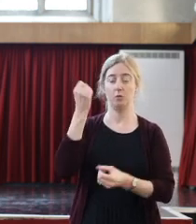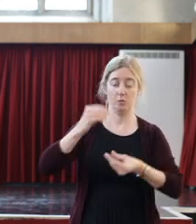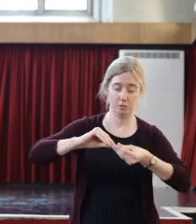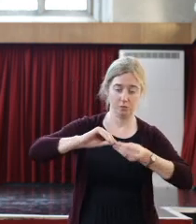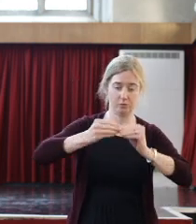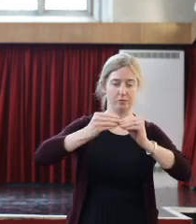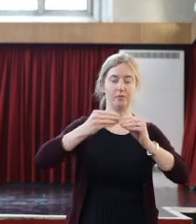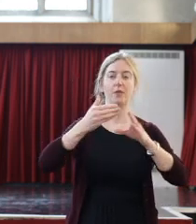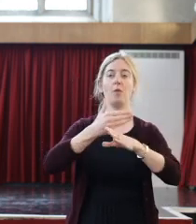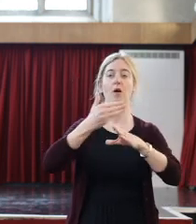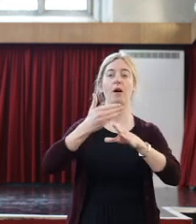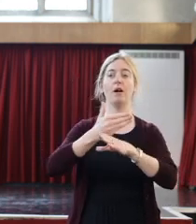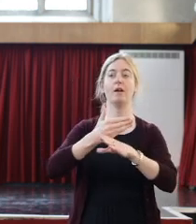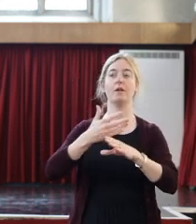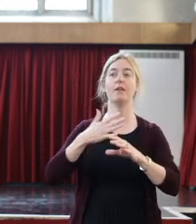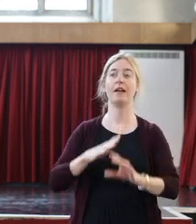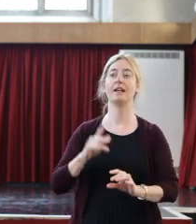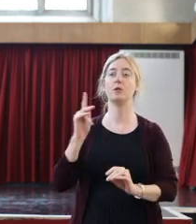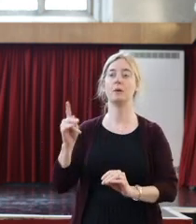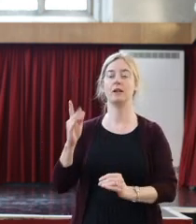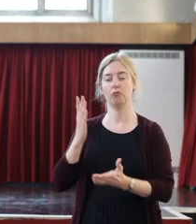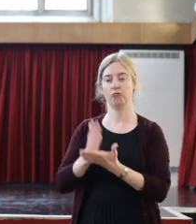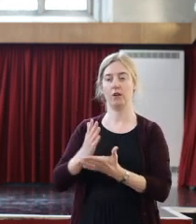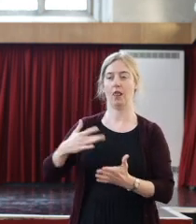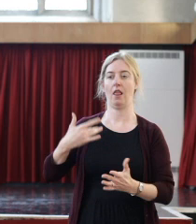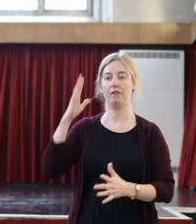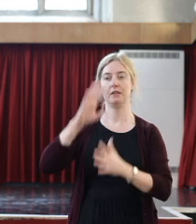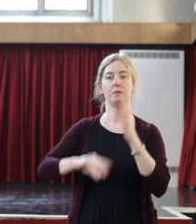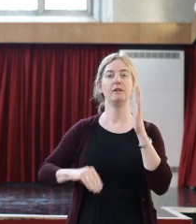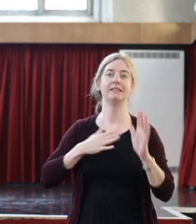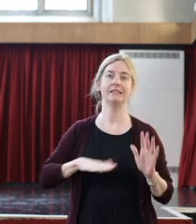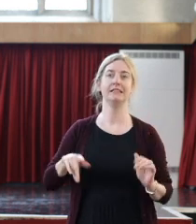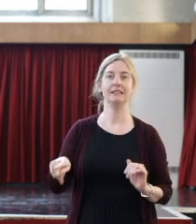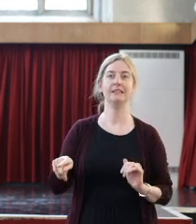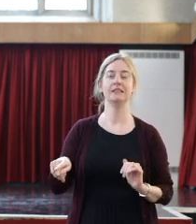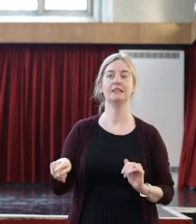to have some real life experience. So one of the